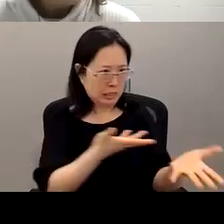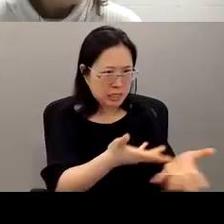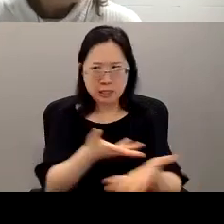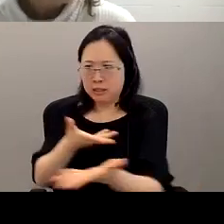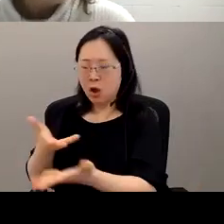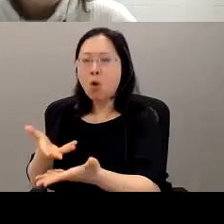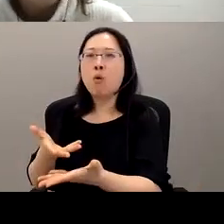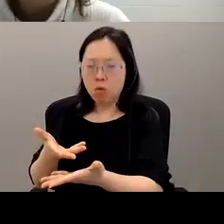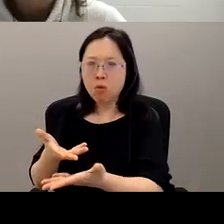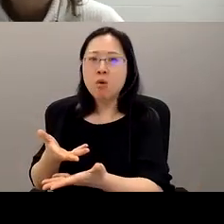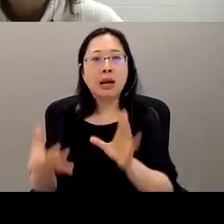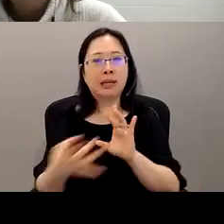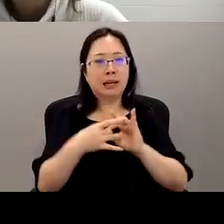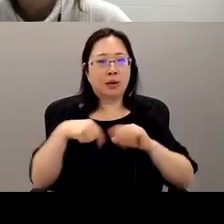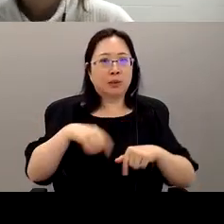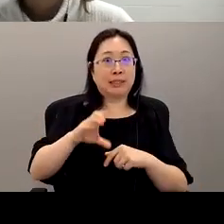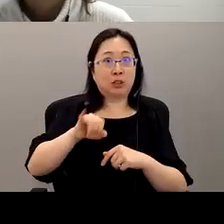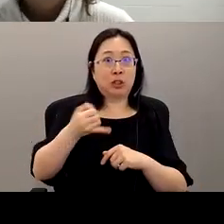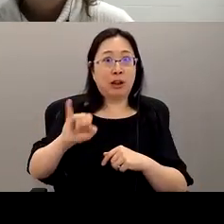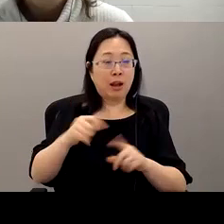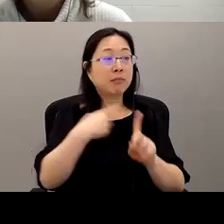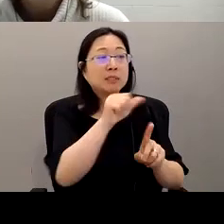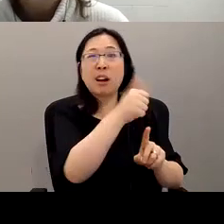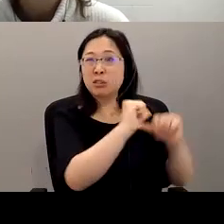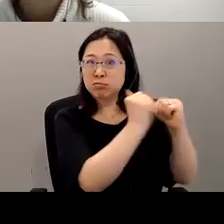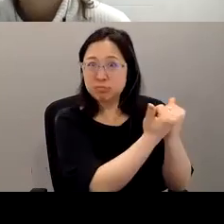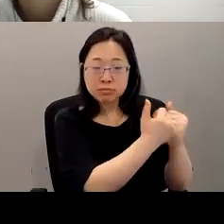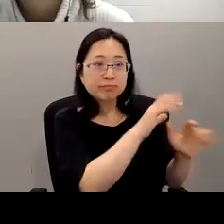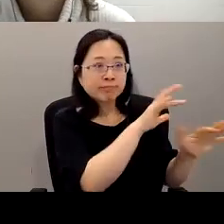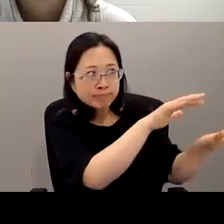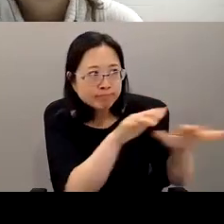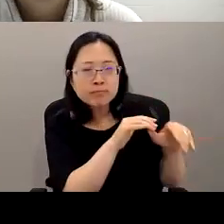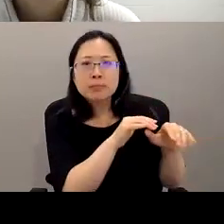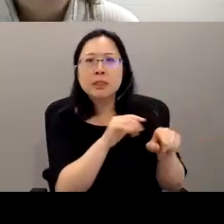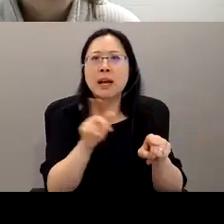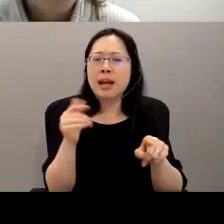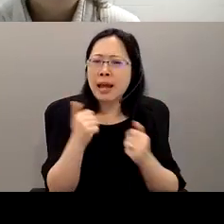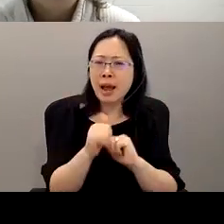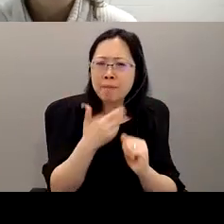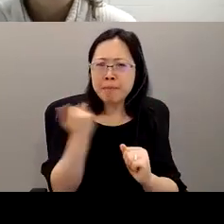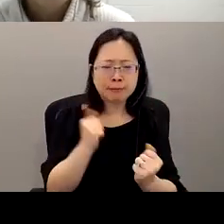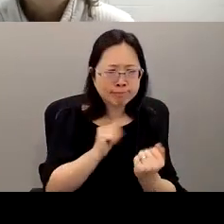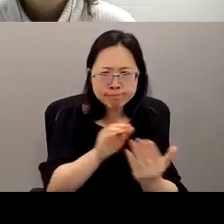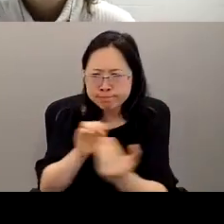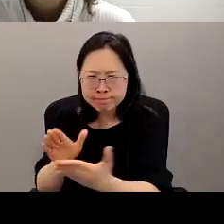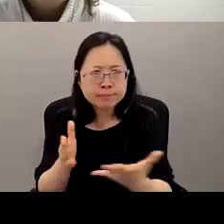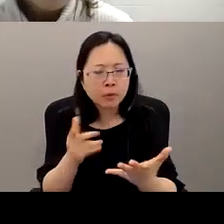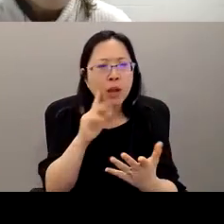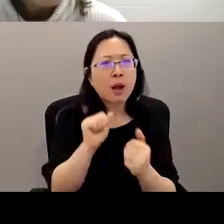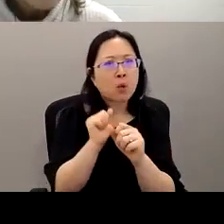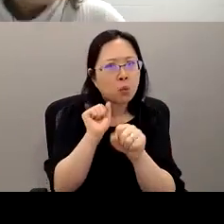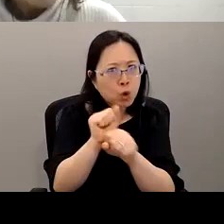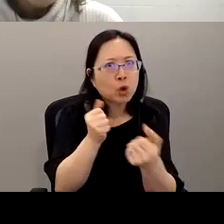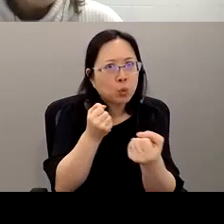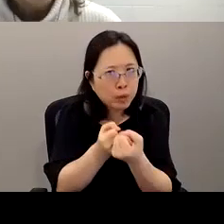to connect with CJI and other community partners to find an innovative way to work with our aging population. So